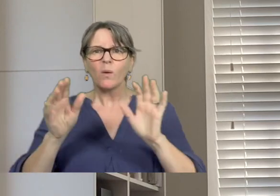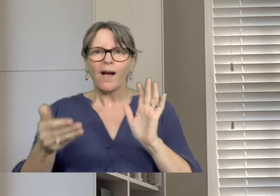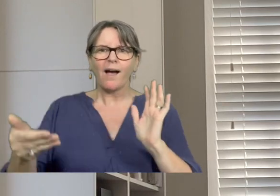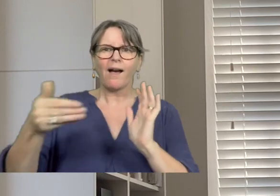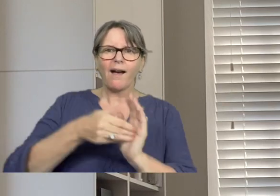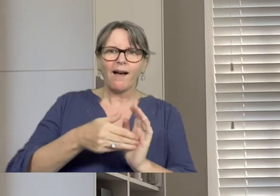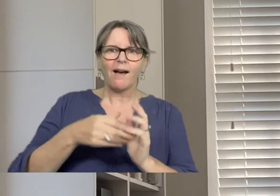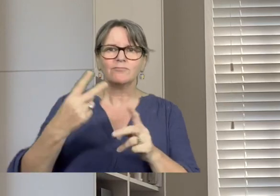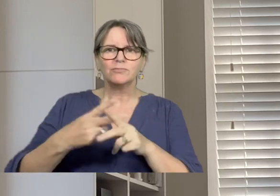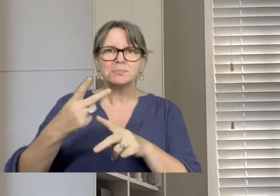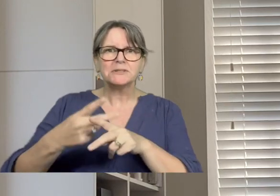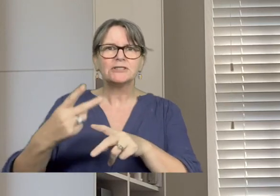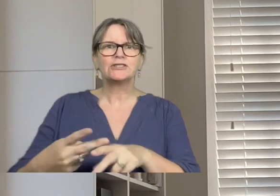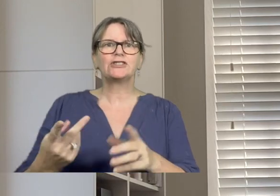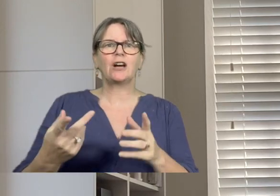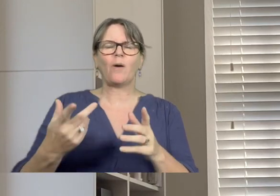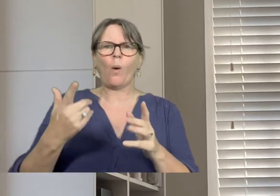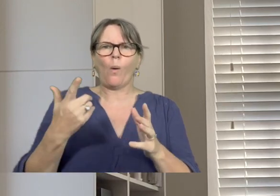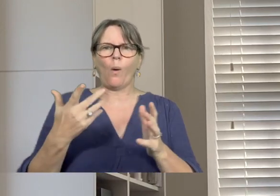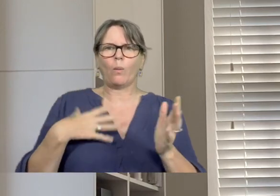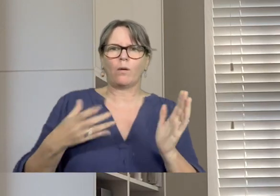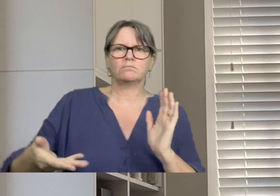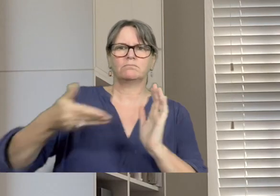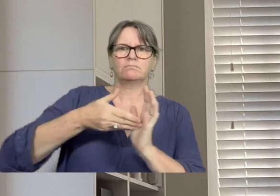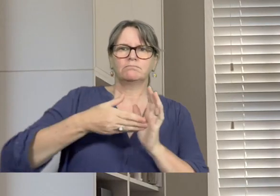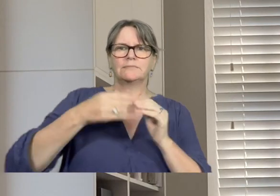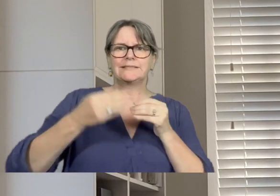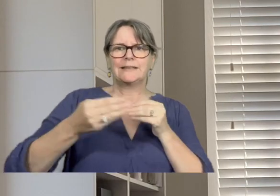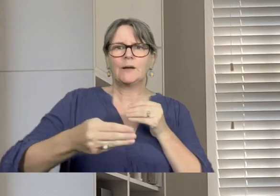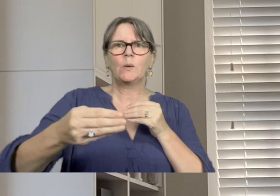take chunks. I tried to keep things in little sequences so you could